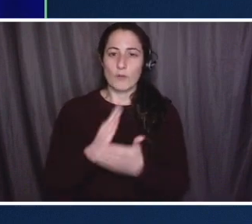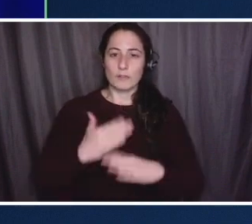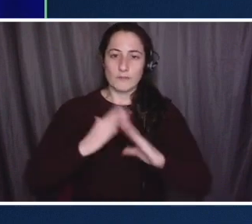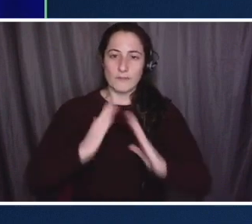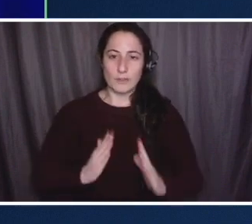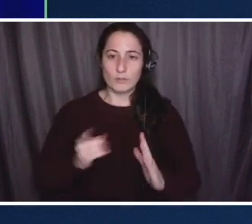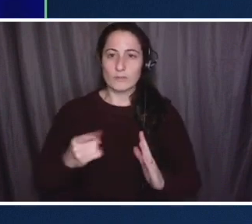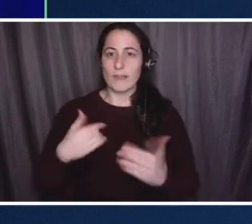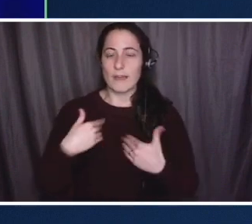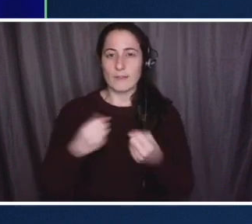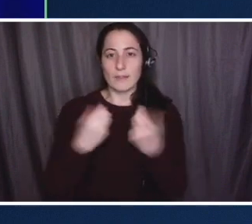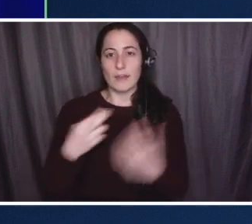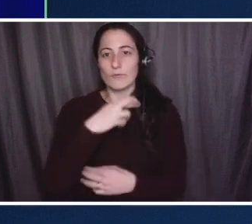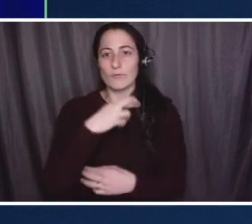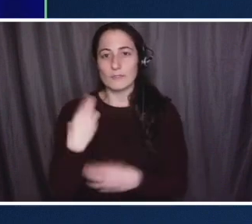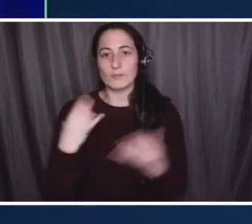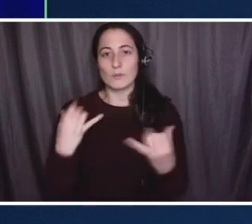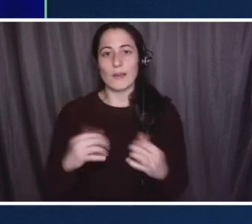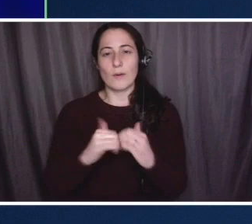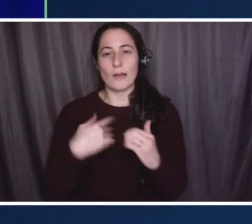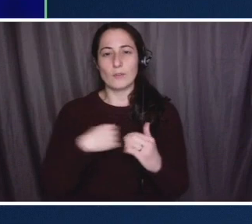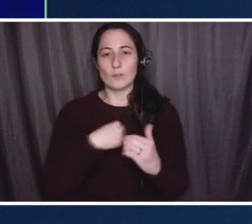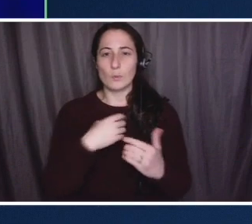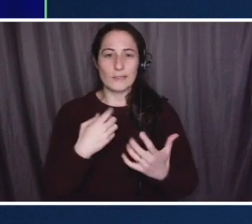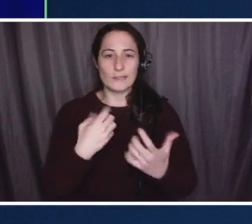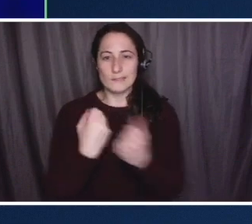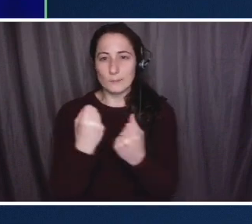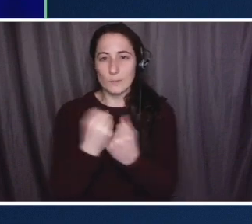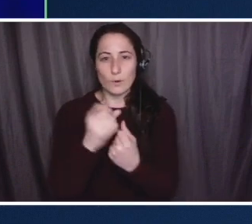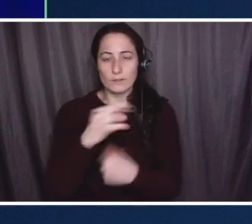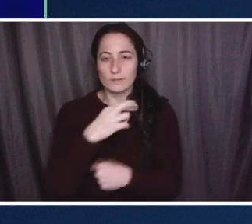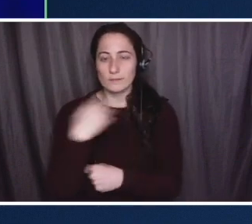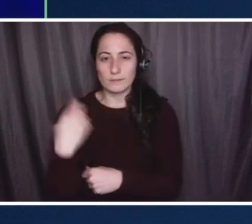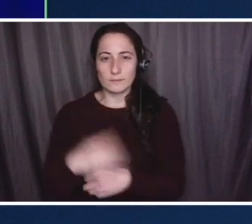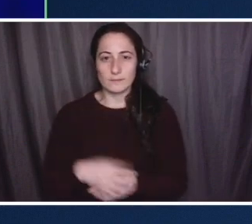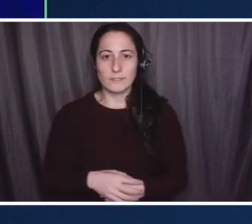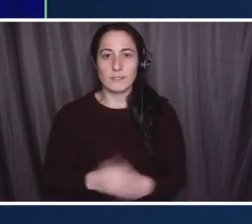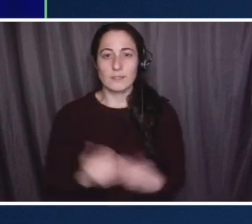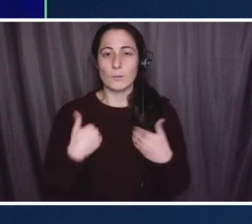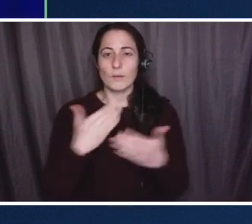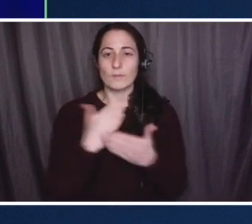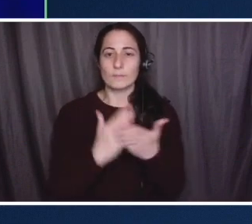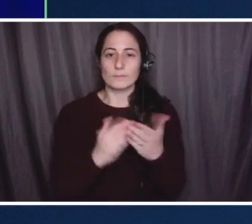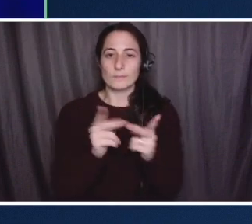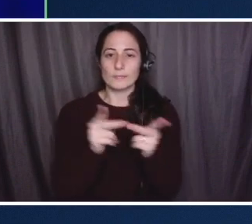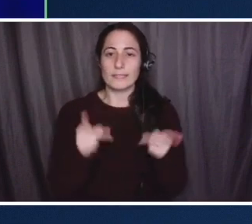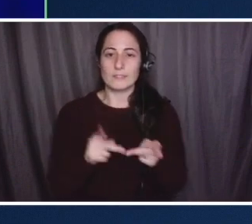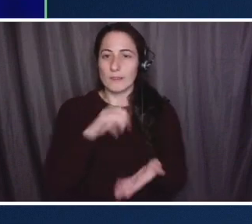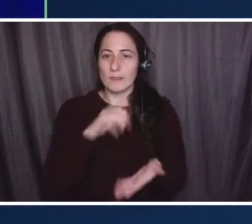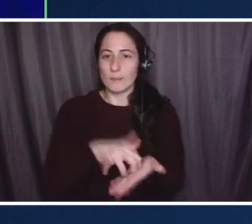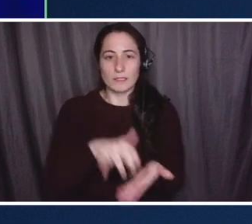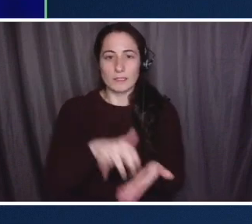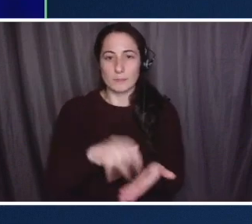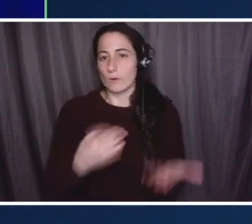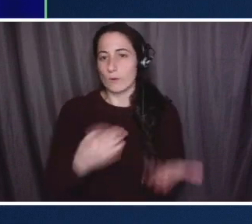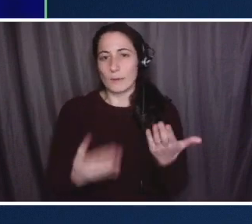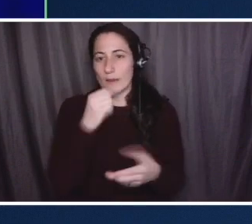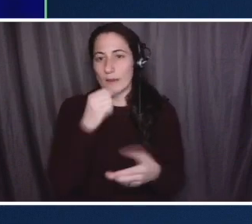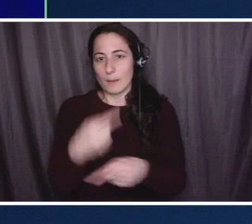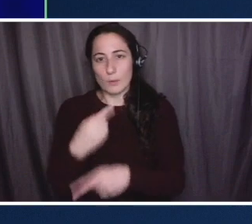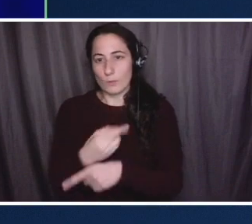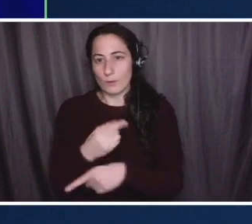we begin to like carry the risk, some of those risks, right? I think there's places where it's impossible or perhaps inappropriate to actually give funds directly